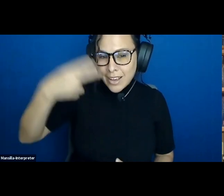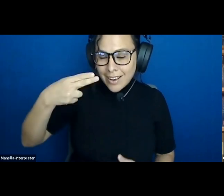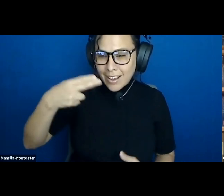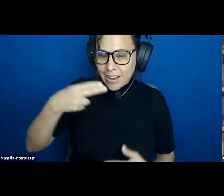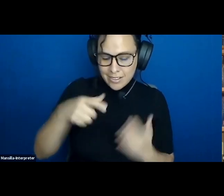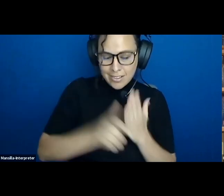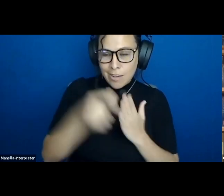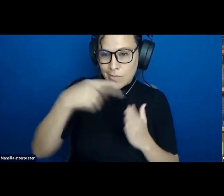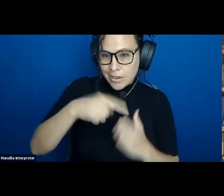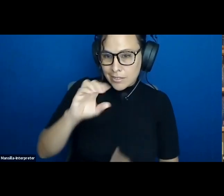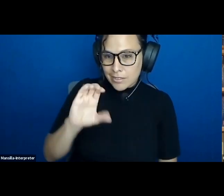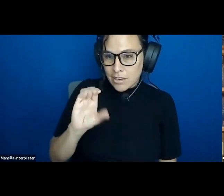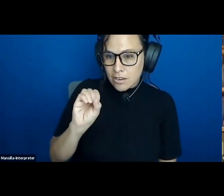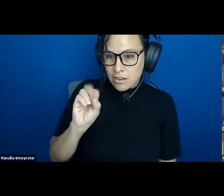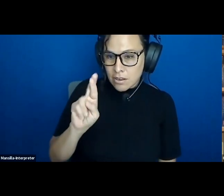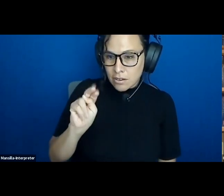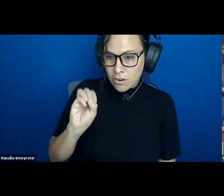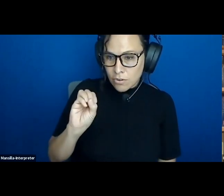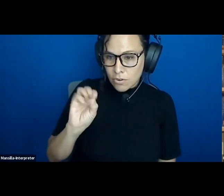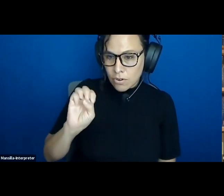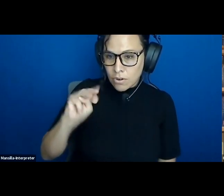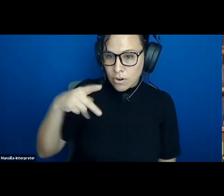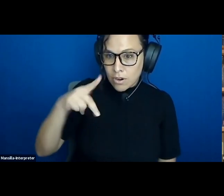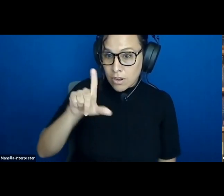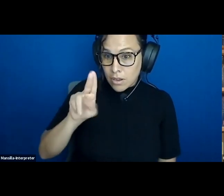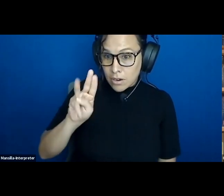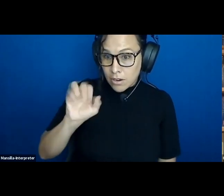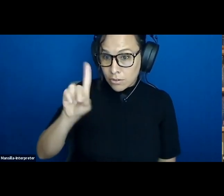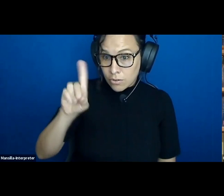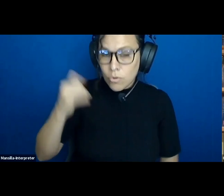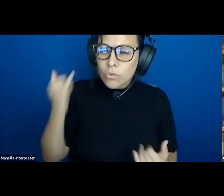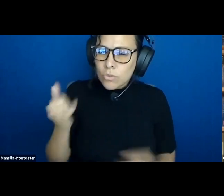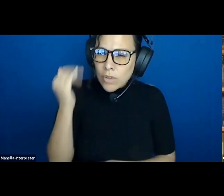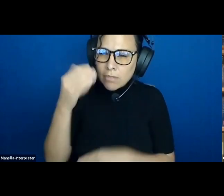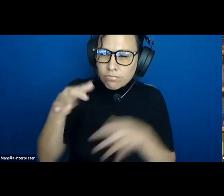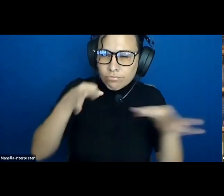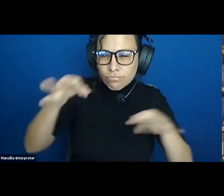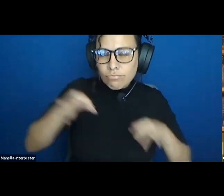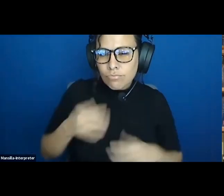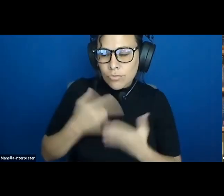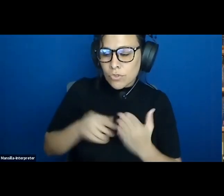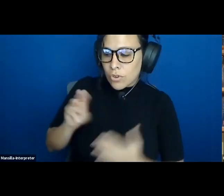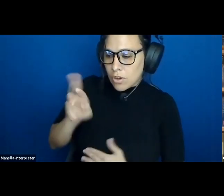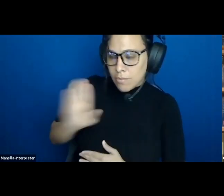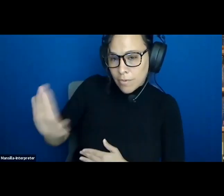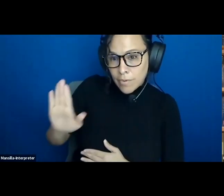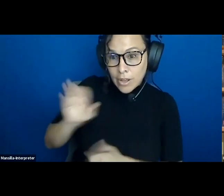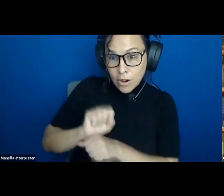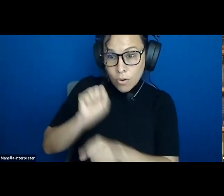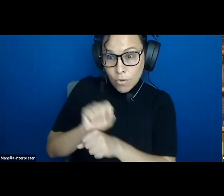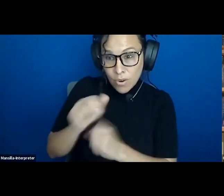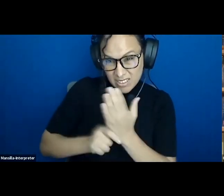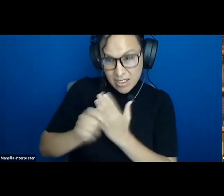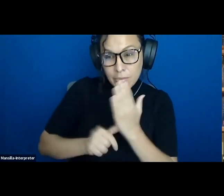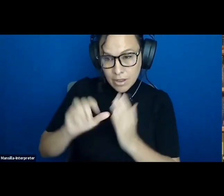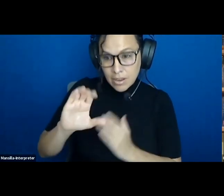Emplumado. Today, I will talk about some of Margaret Randall's work in El Corno Emplumado during the 60s and some